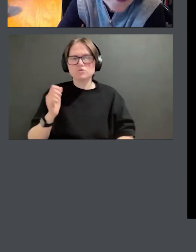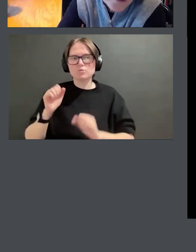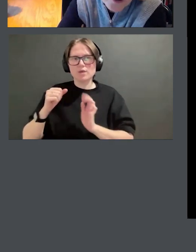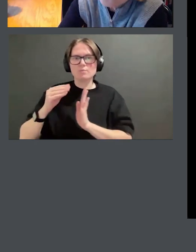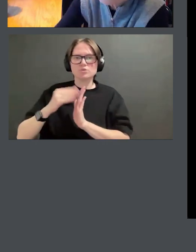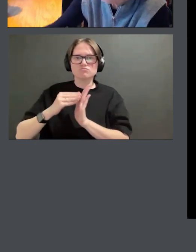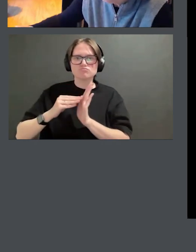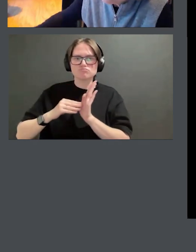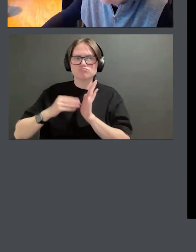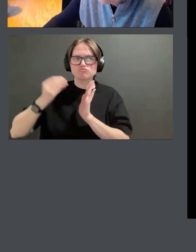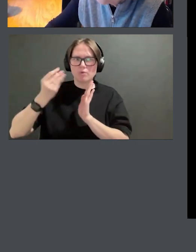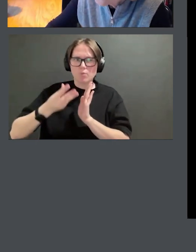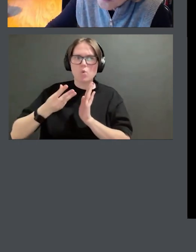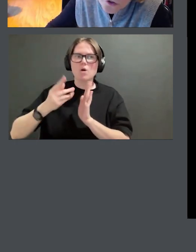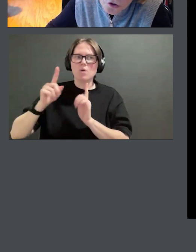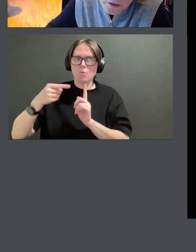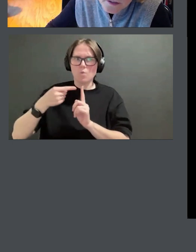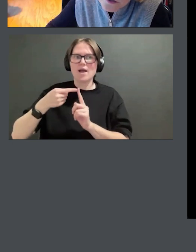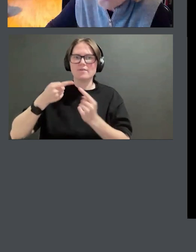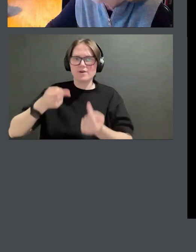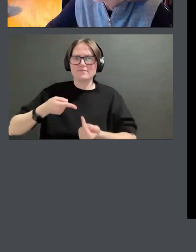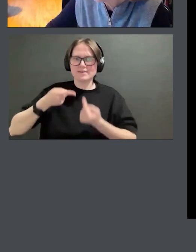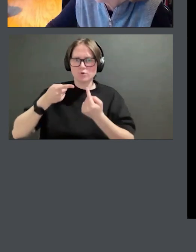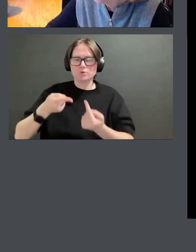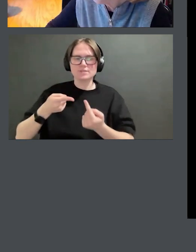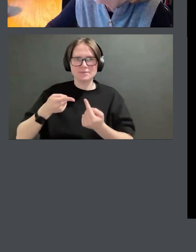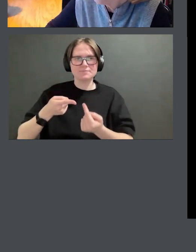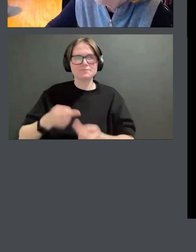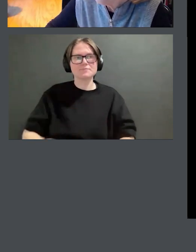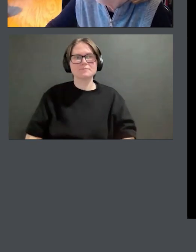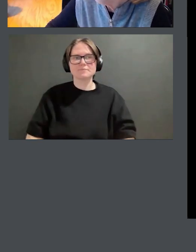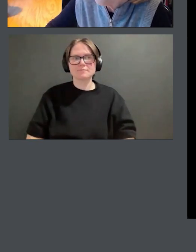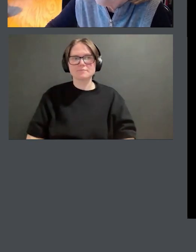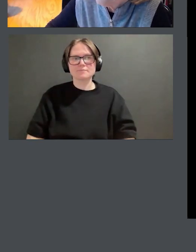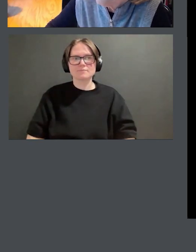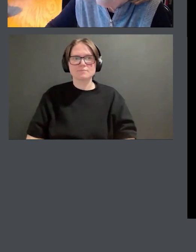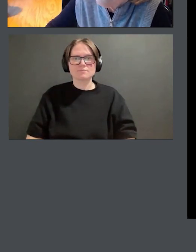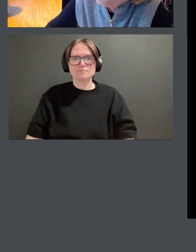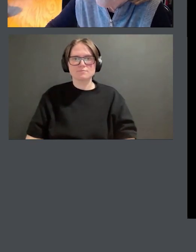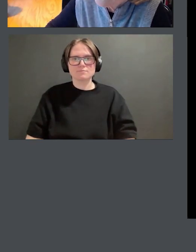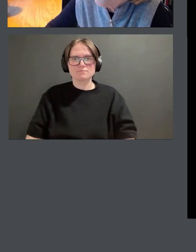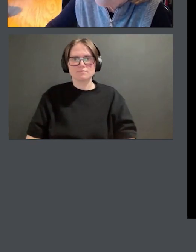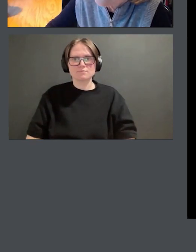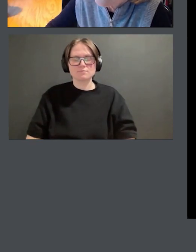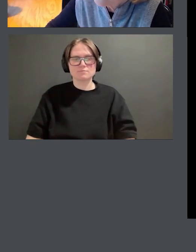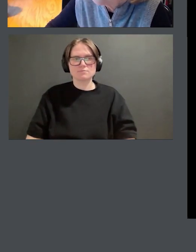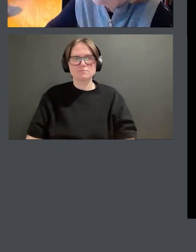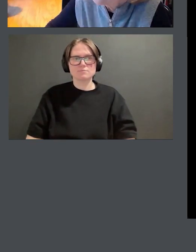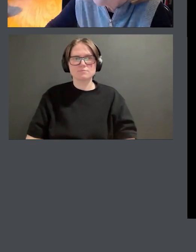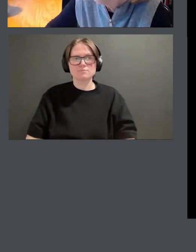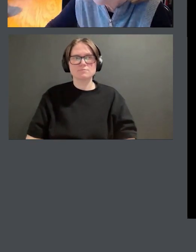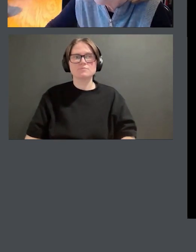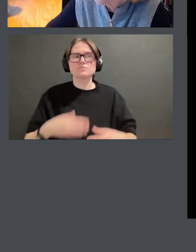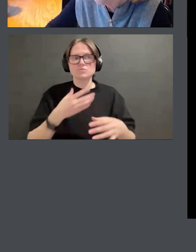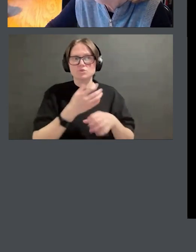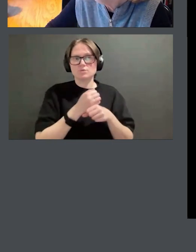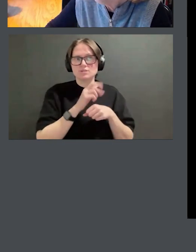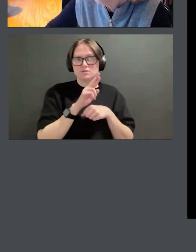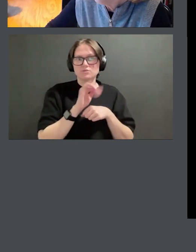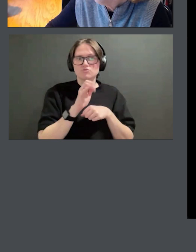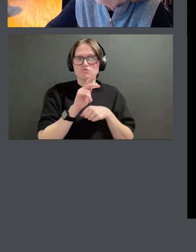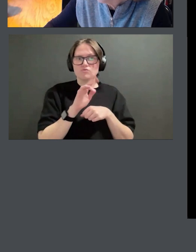having difficulty. So we took this questionnaire that Ricketts had designed and updated